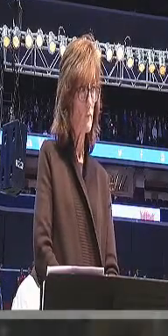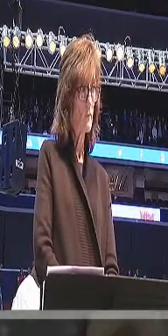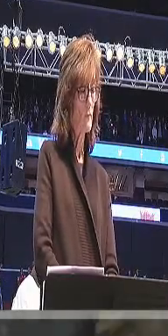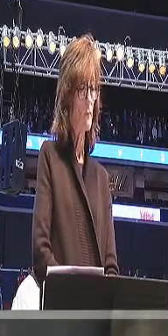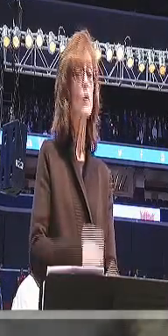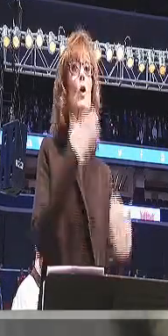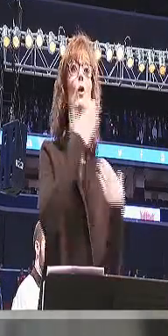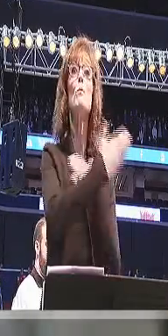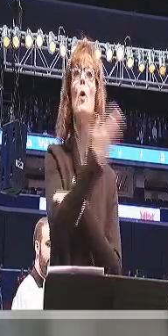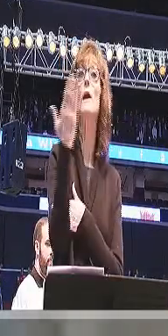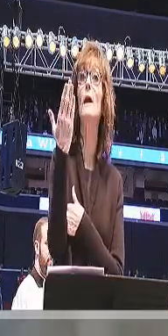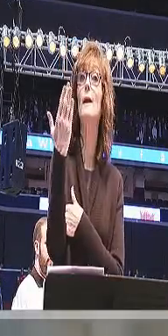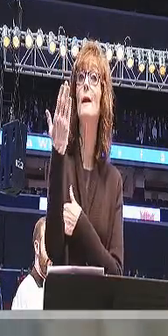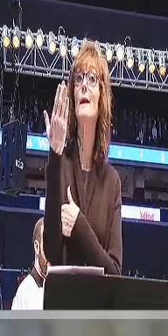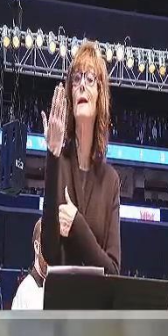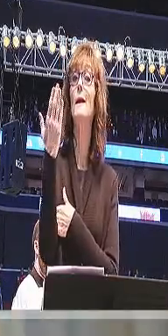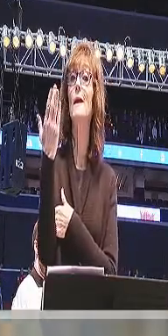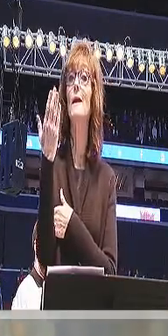Good morning.